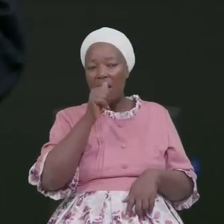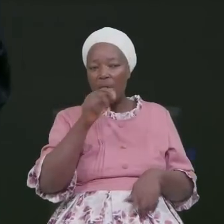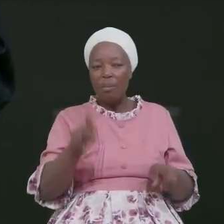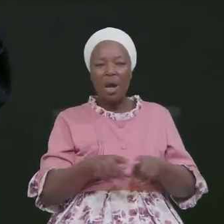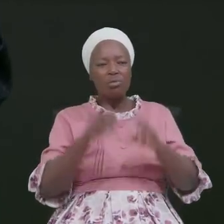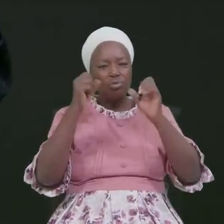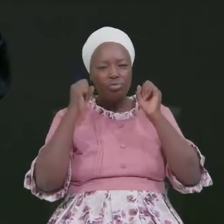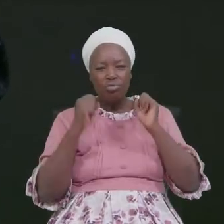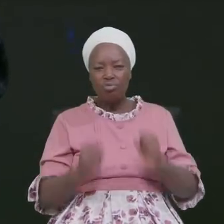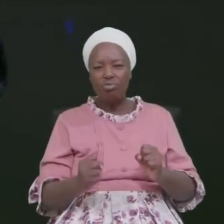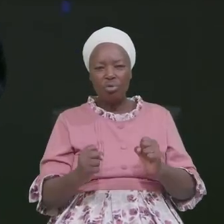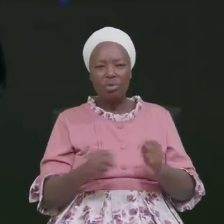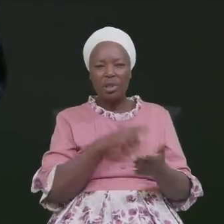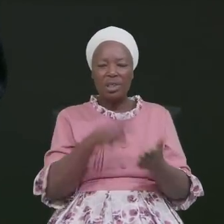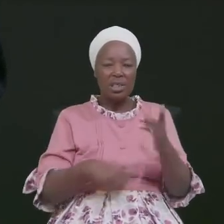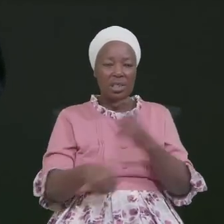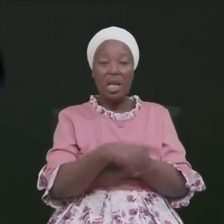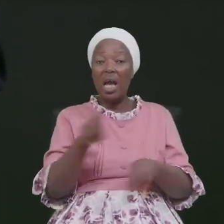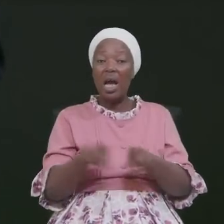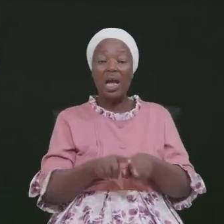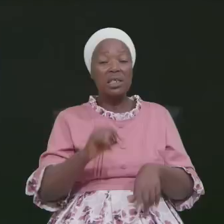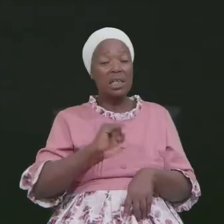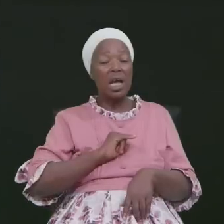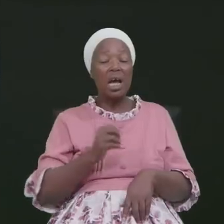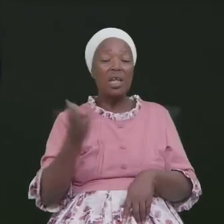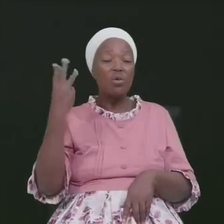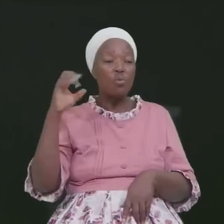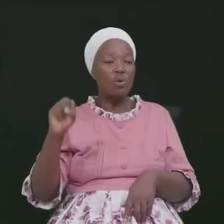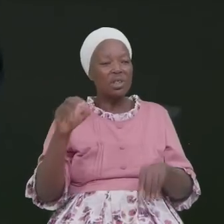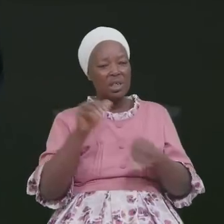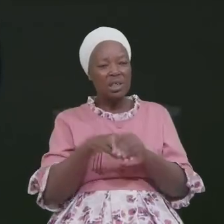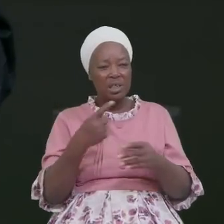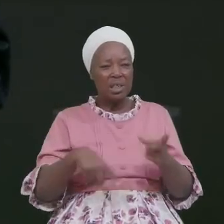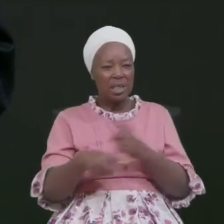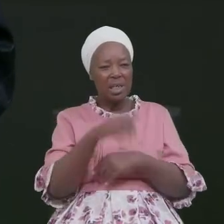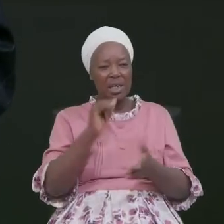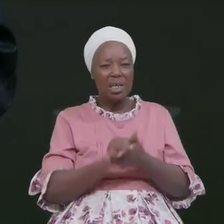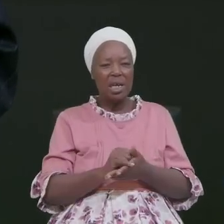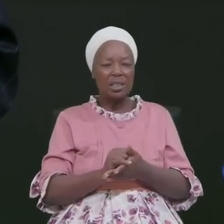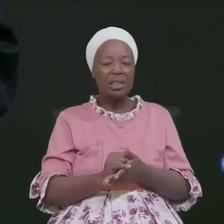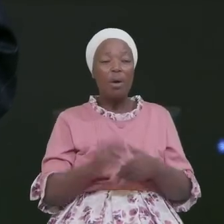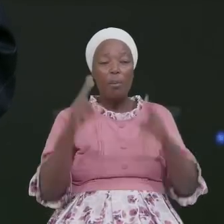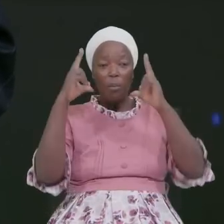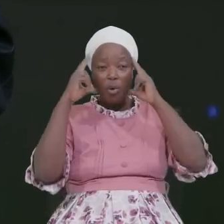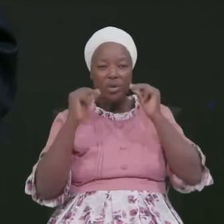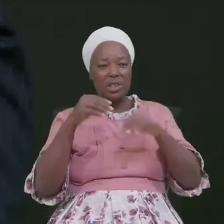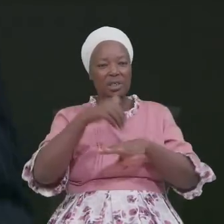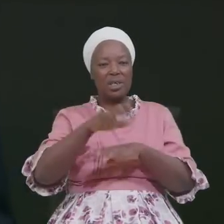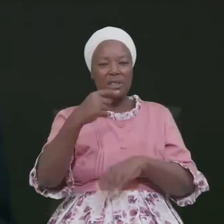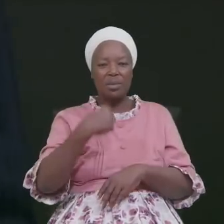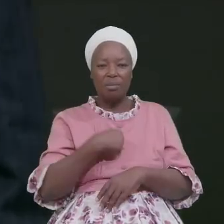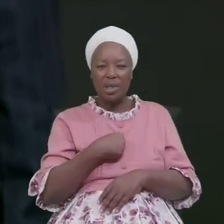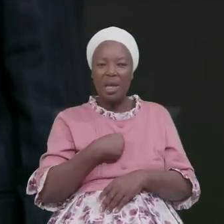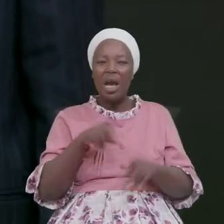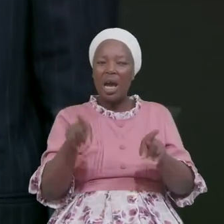this day as I was in the day that Moses sent me,